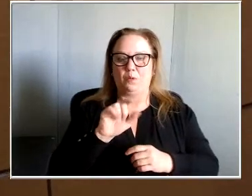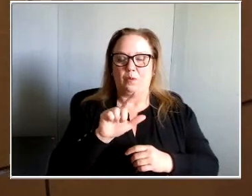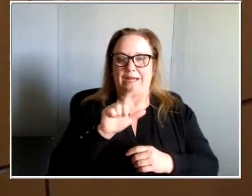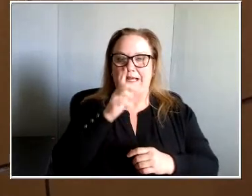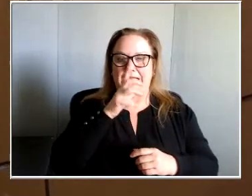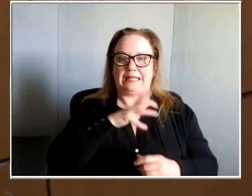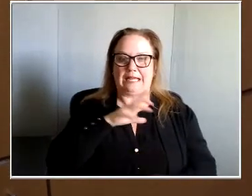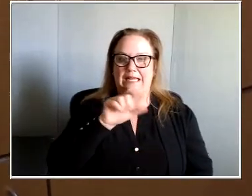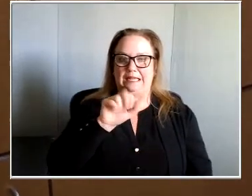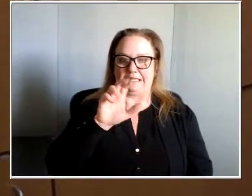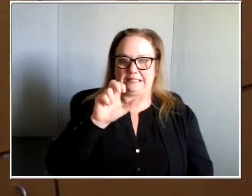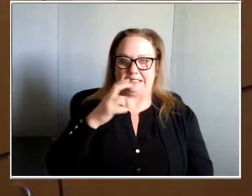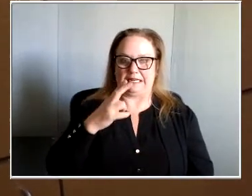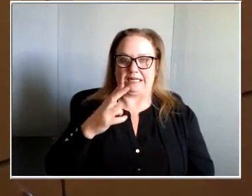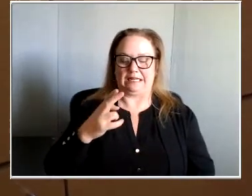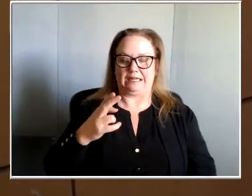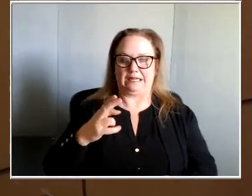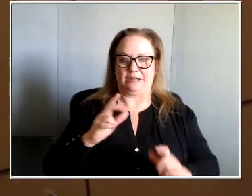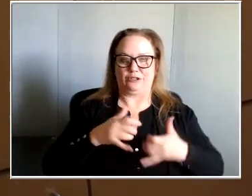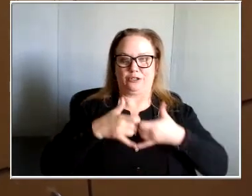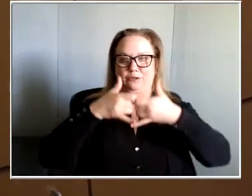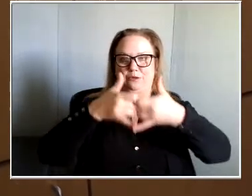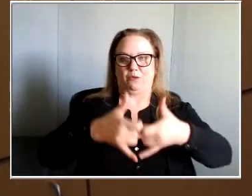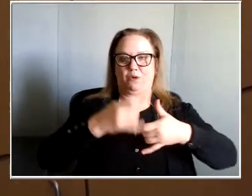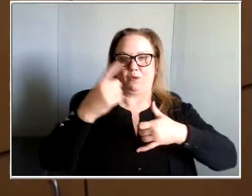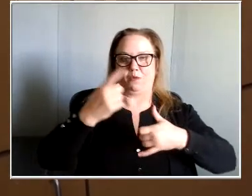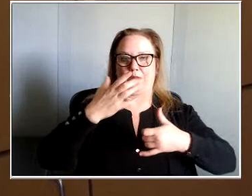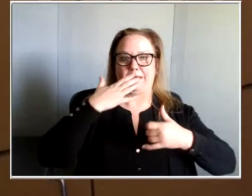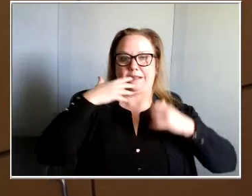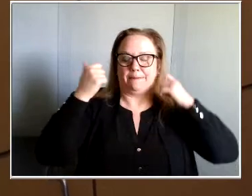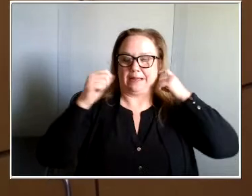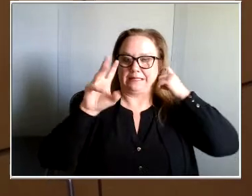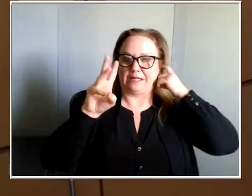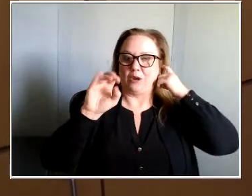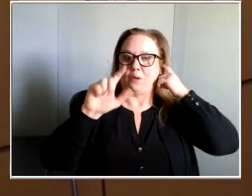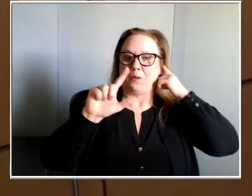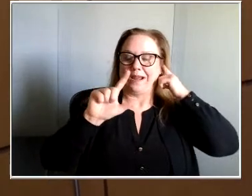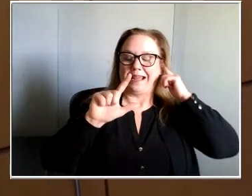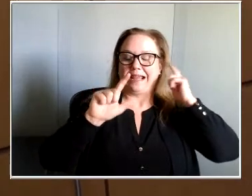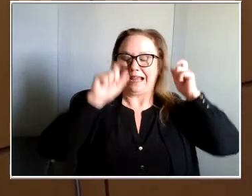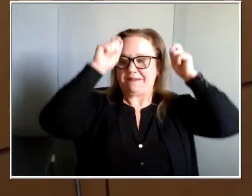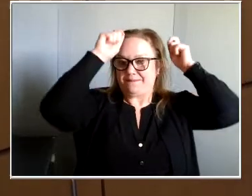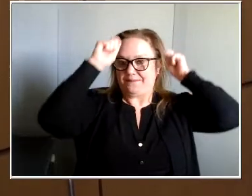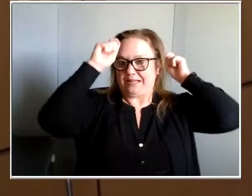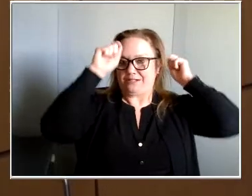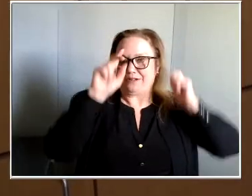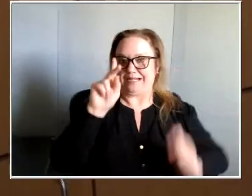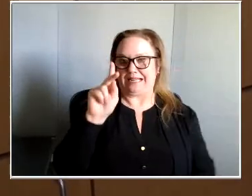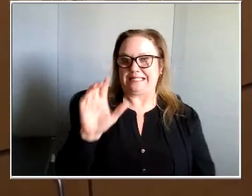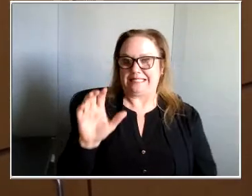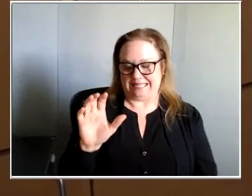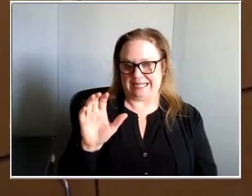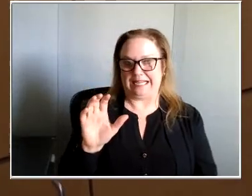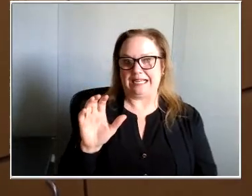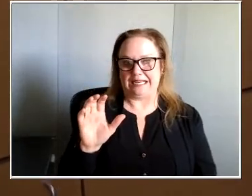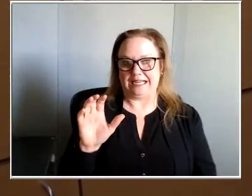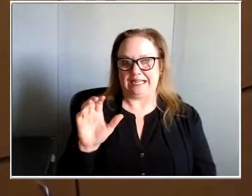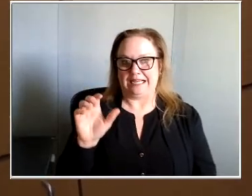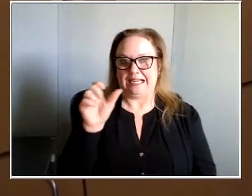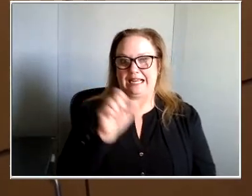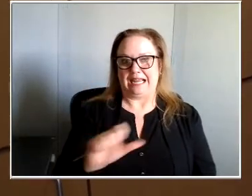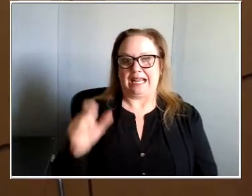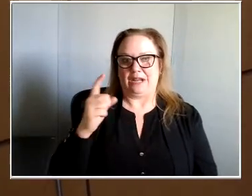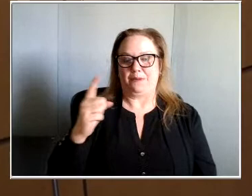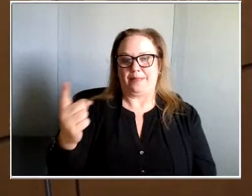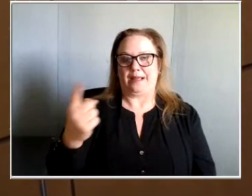Sarah. She was just awarded one of the best wig fitters in Kansas City. So anybody that comes